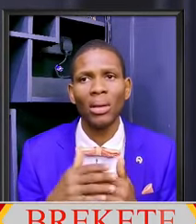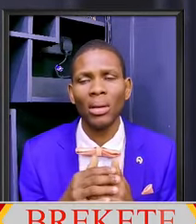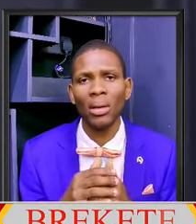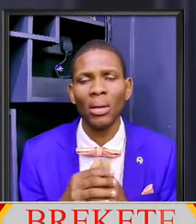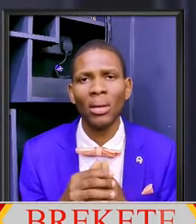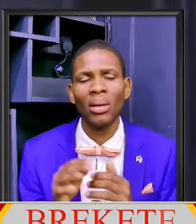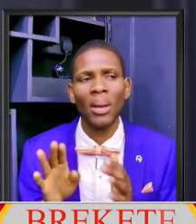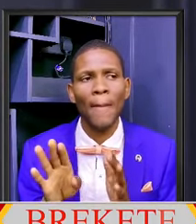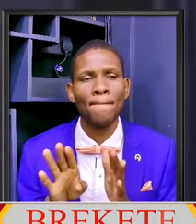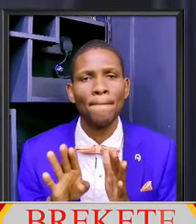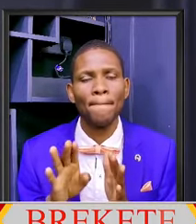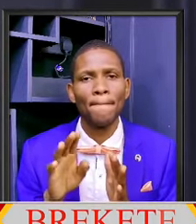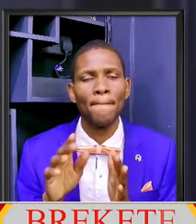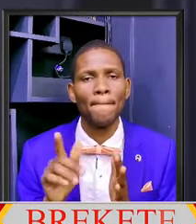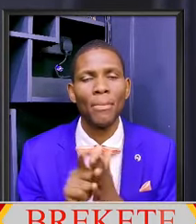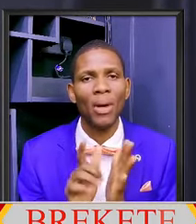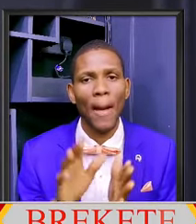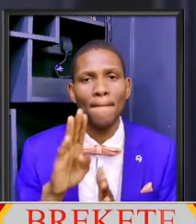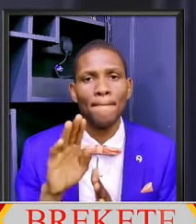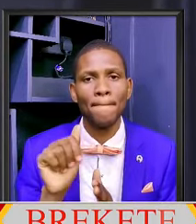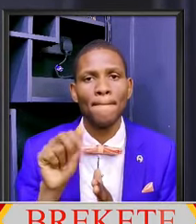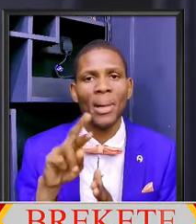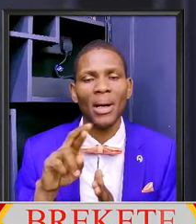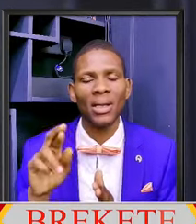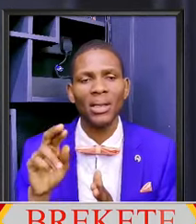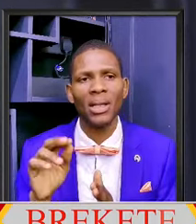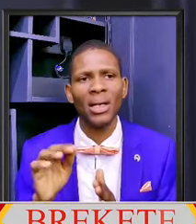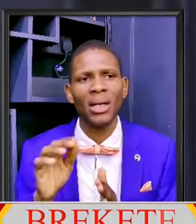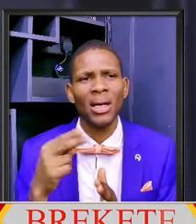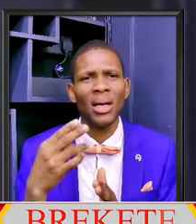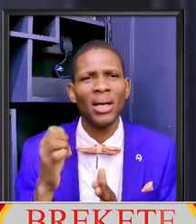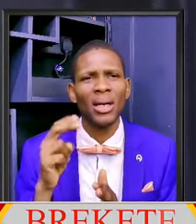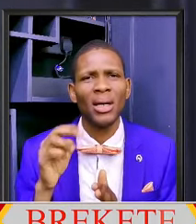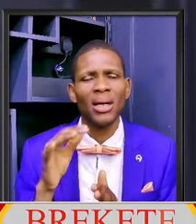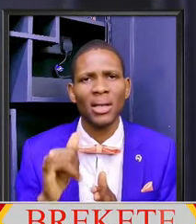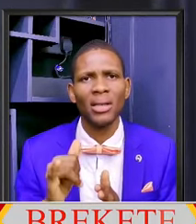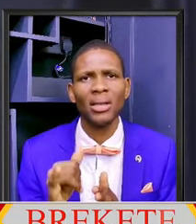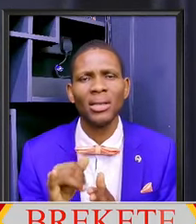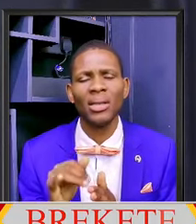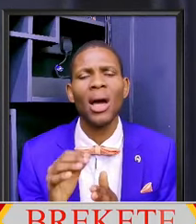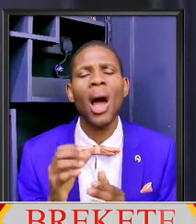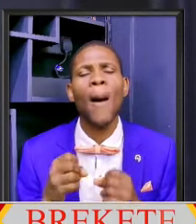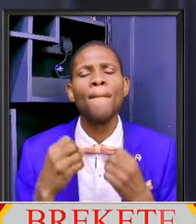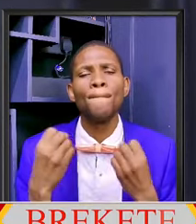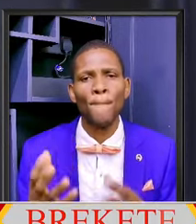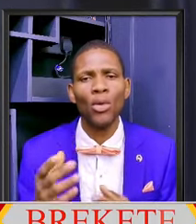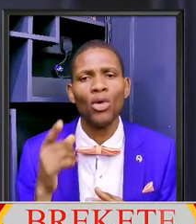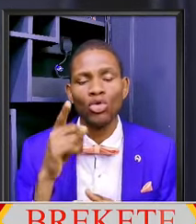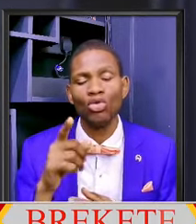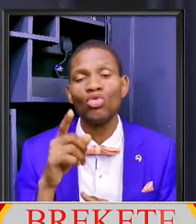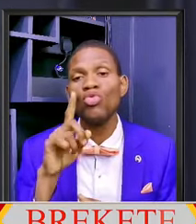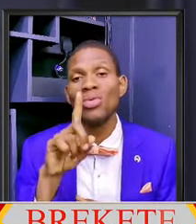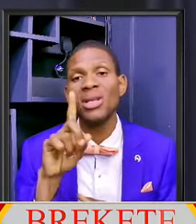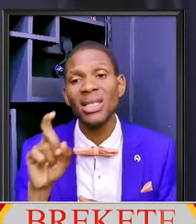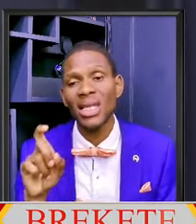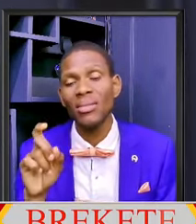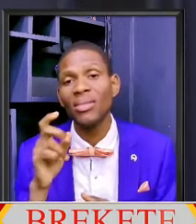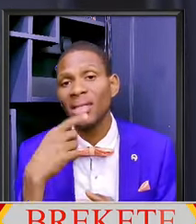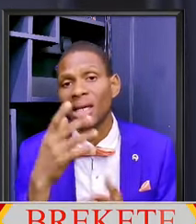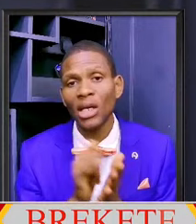This barrister Henry Jacob Yodu Aribiosu. How much you claim say you give him?